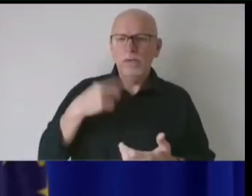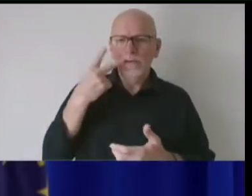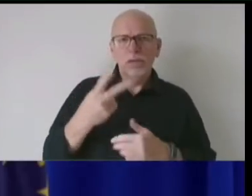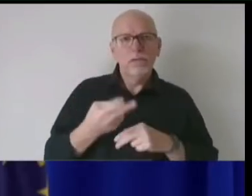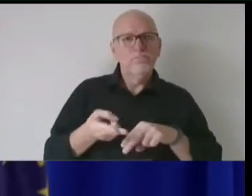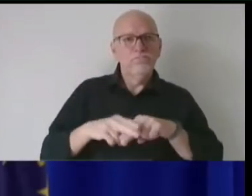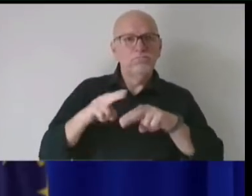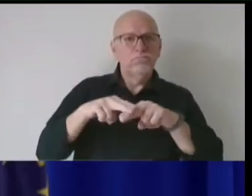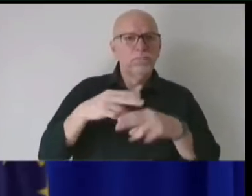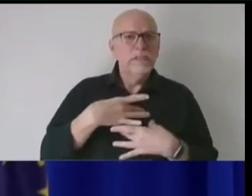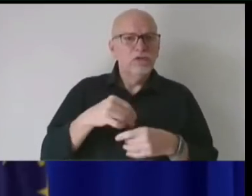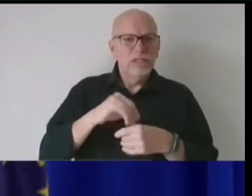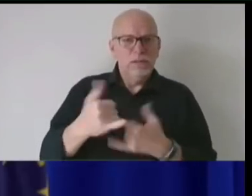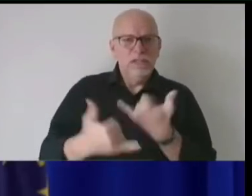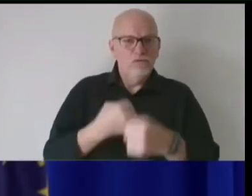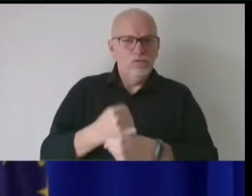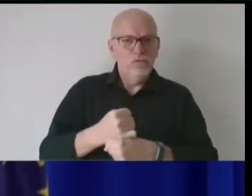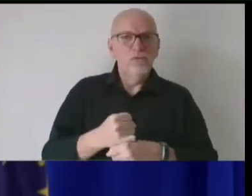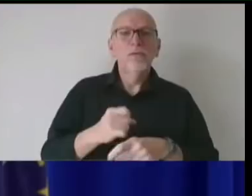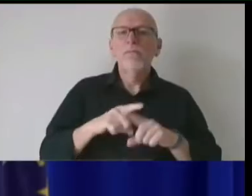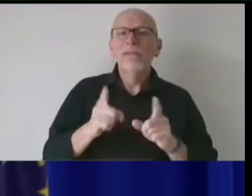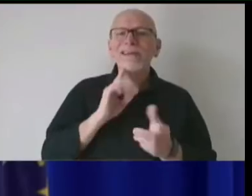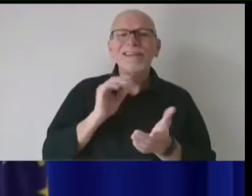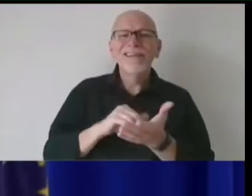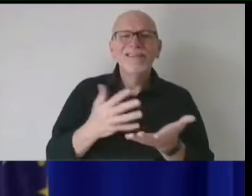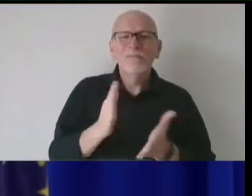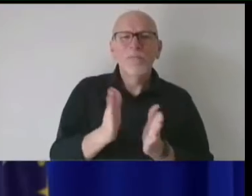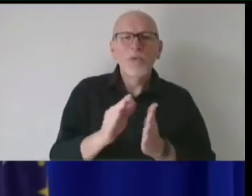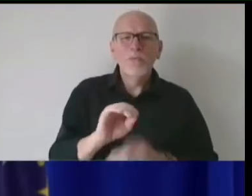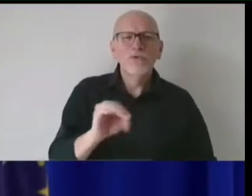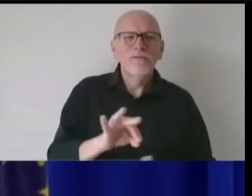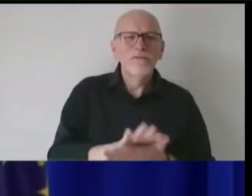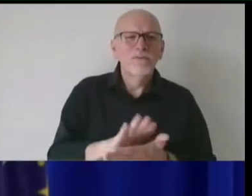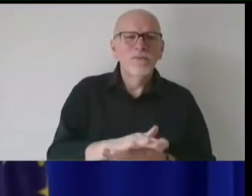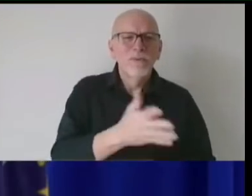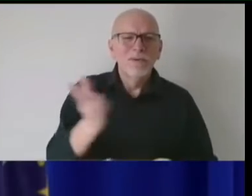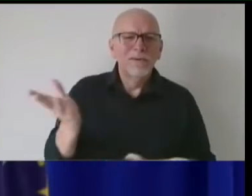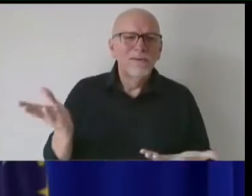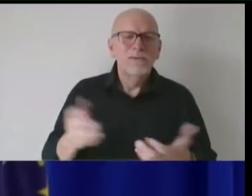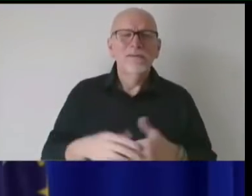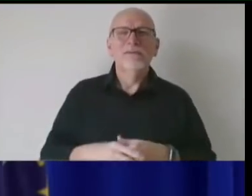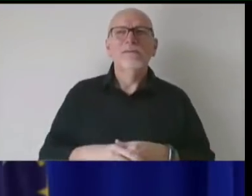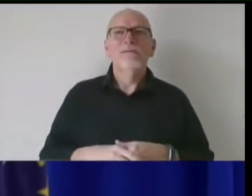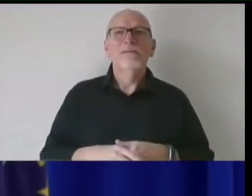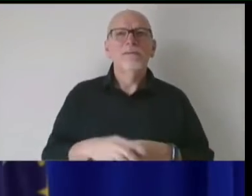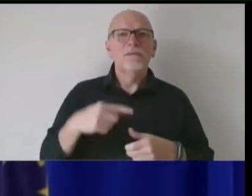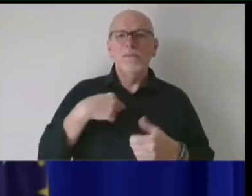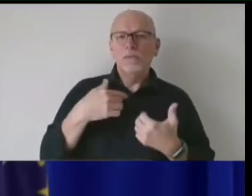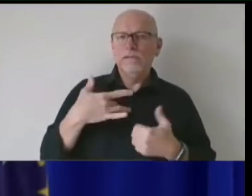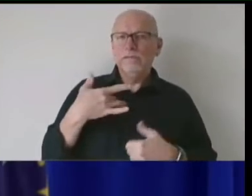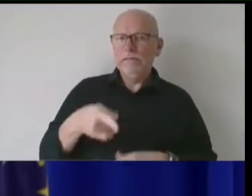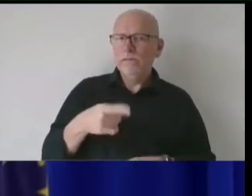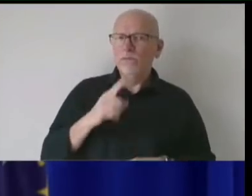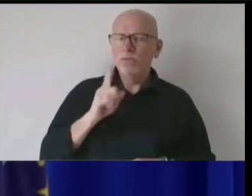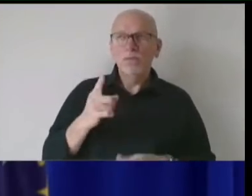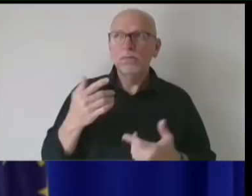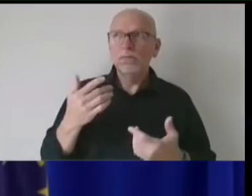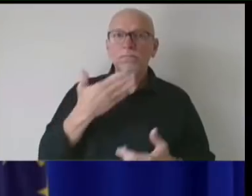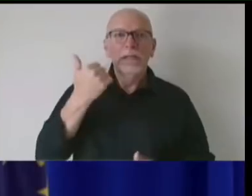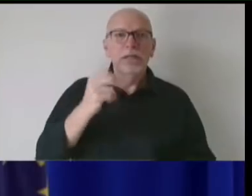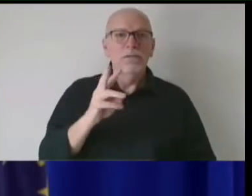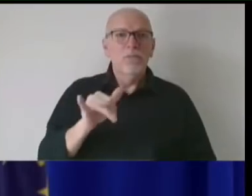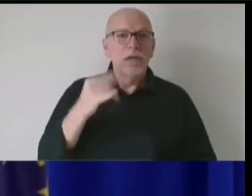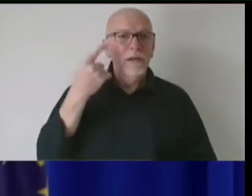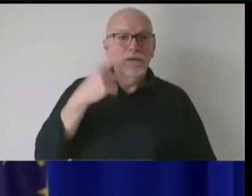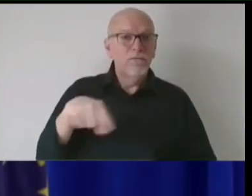interest in that this year. But again, it's a small percentage of our schools overall. We believe that this would be an excellent way for individuals that